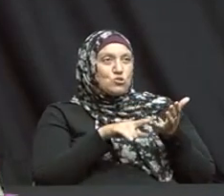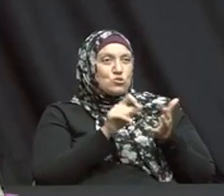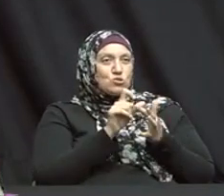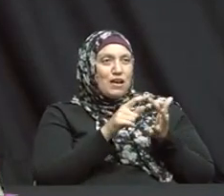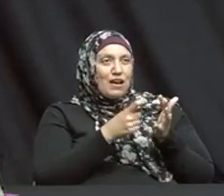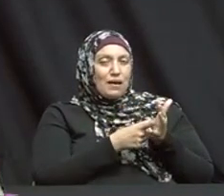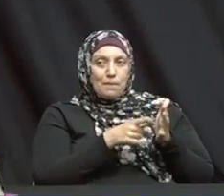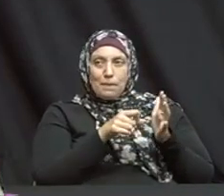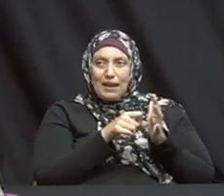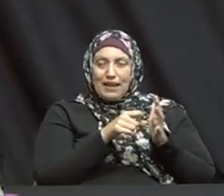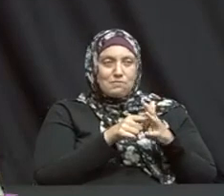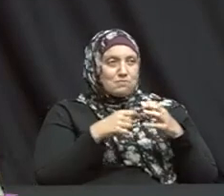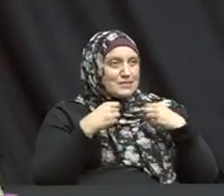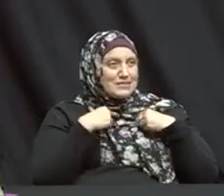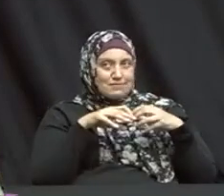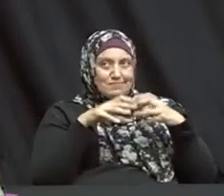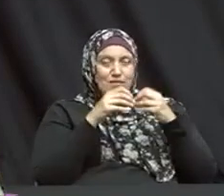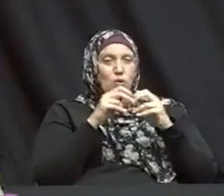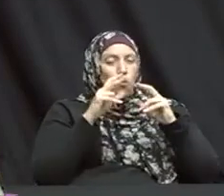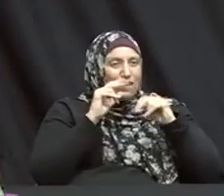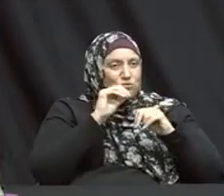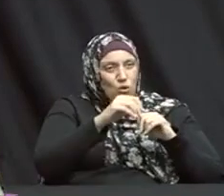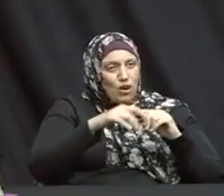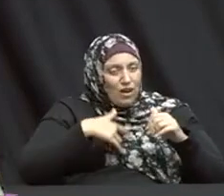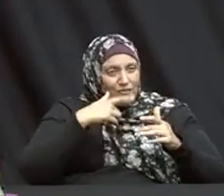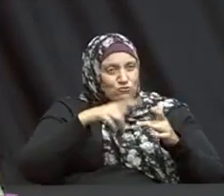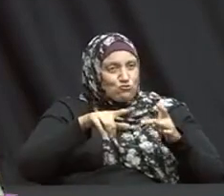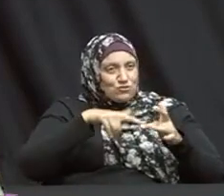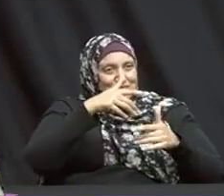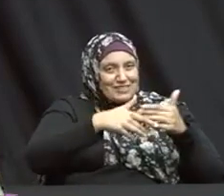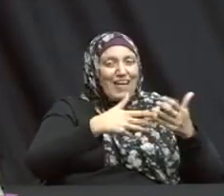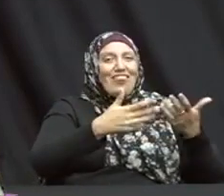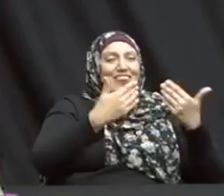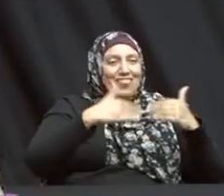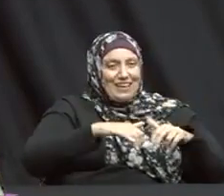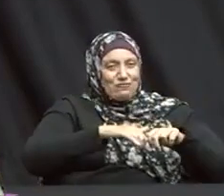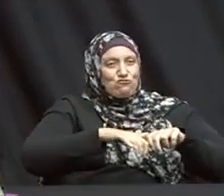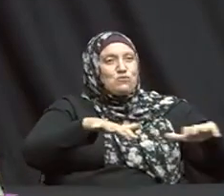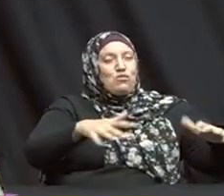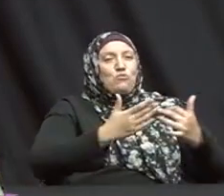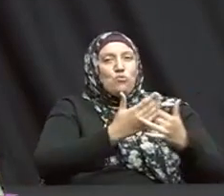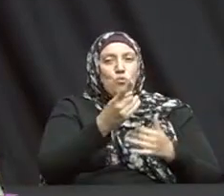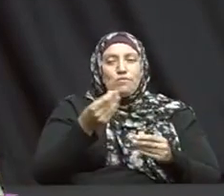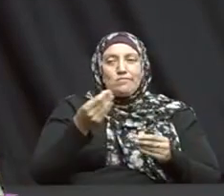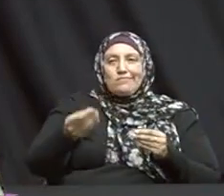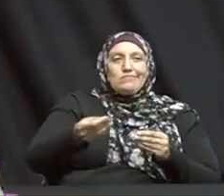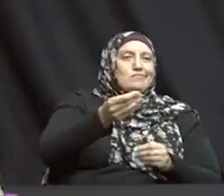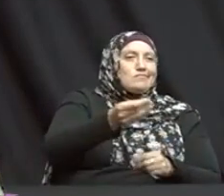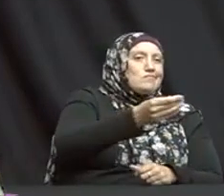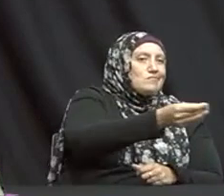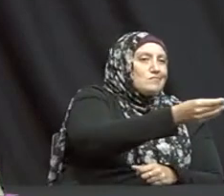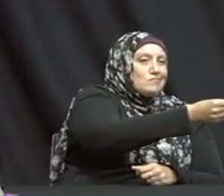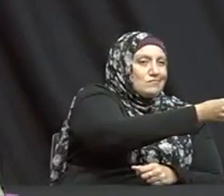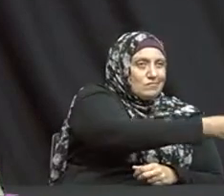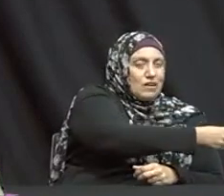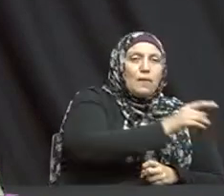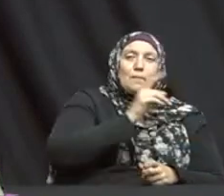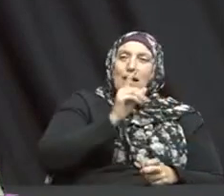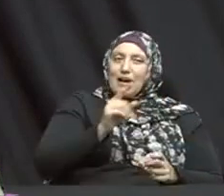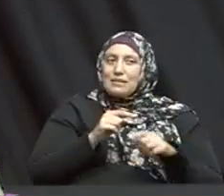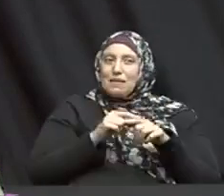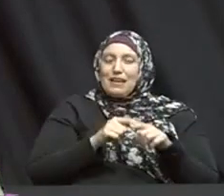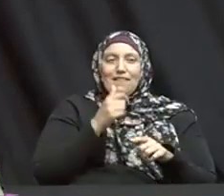that life insurance proceed, which is then distributed to your beneficiaries. And depending upon whether they're dependents or not, there are different